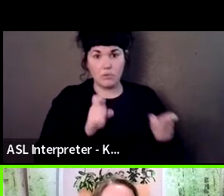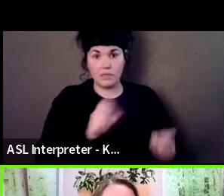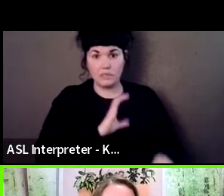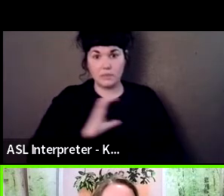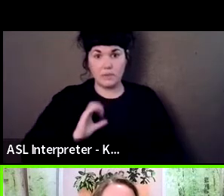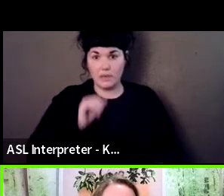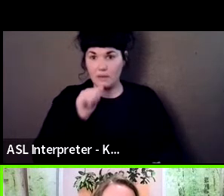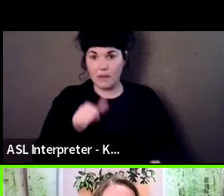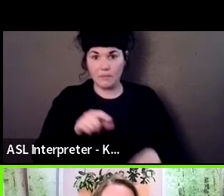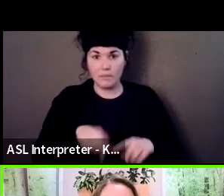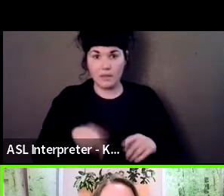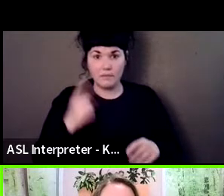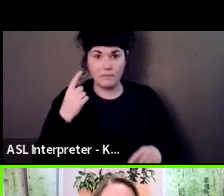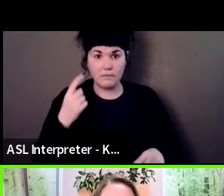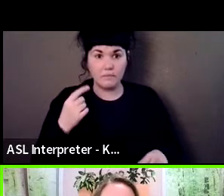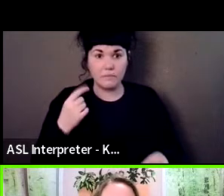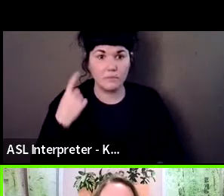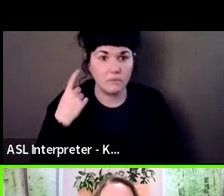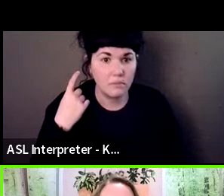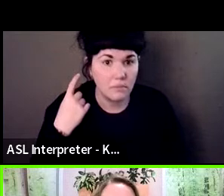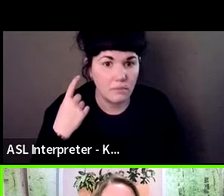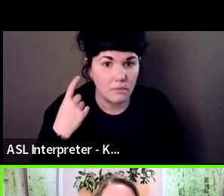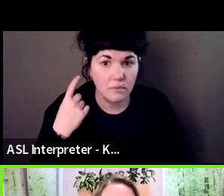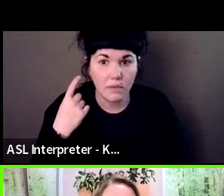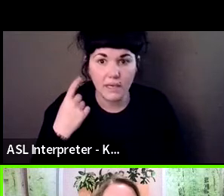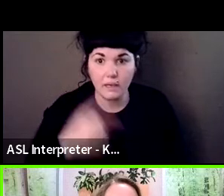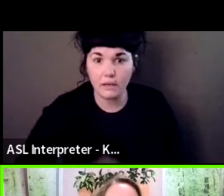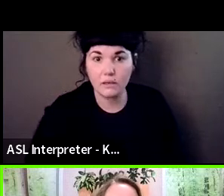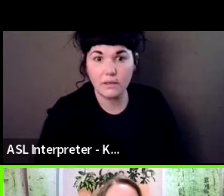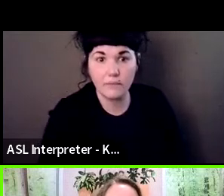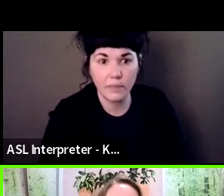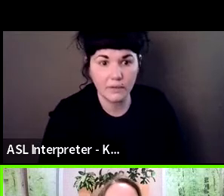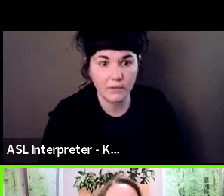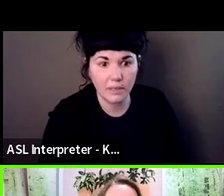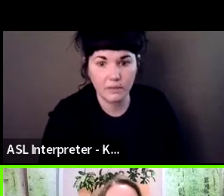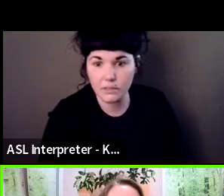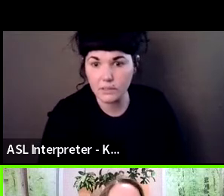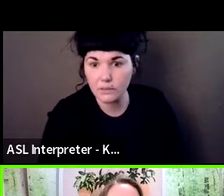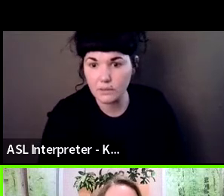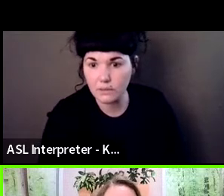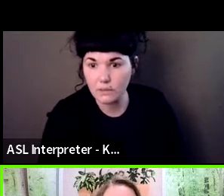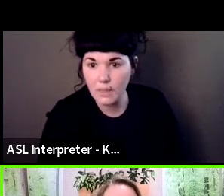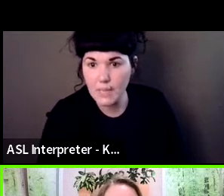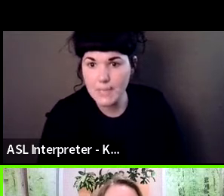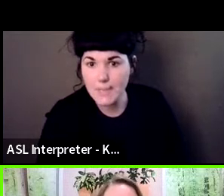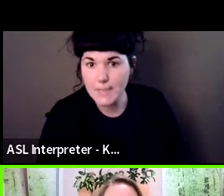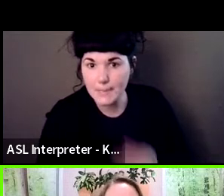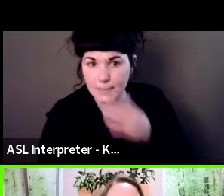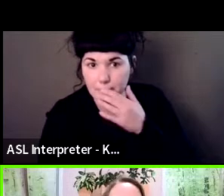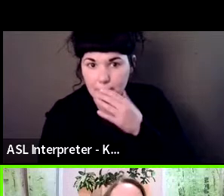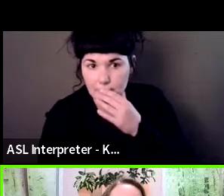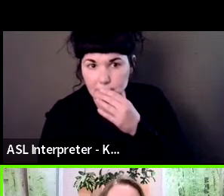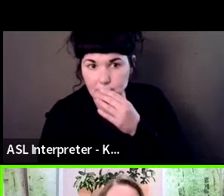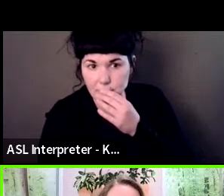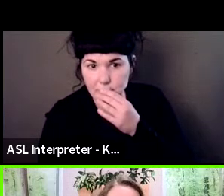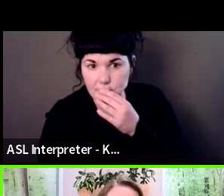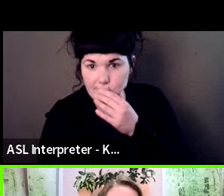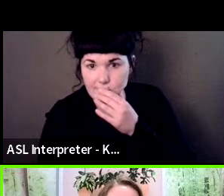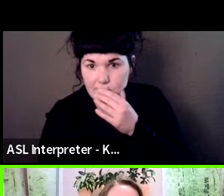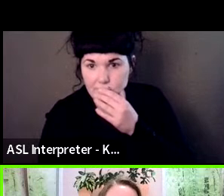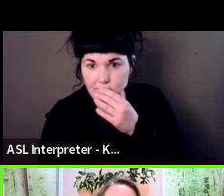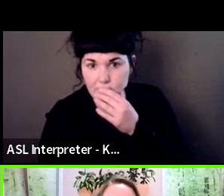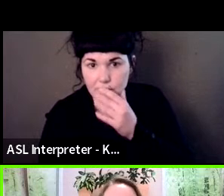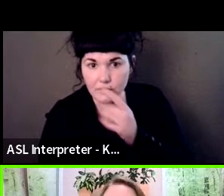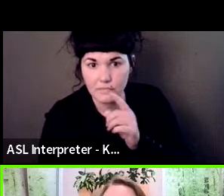is, the first hour, I believe, is where they were having problems, but when the MICRC actually went on, the video